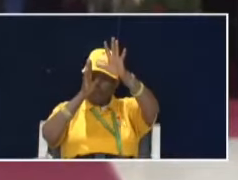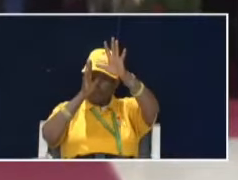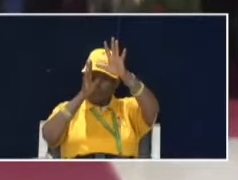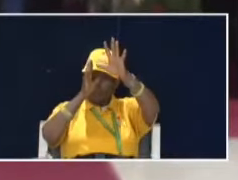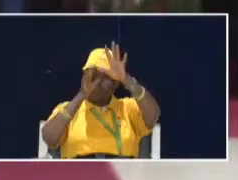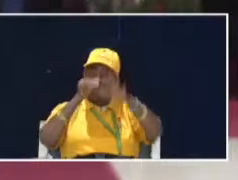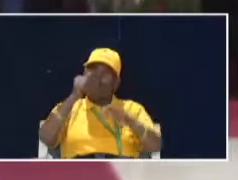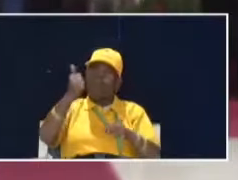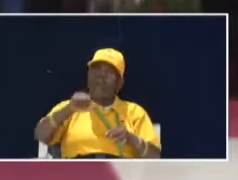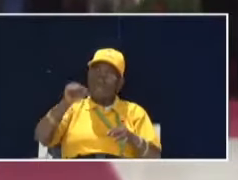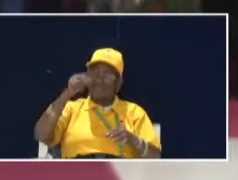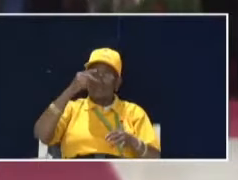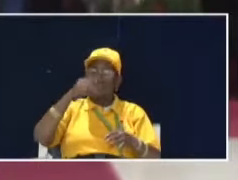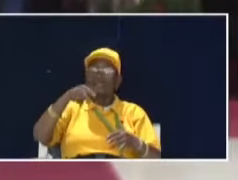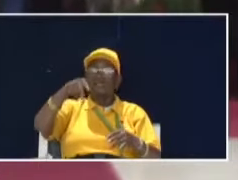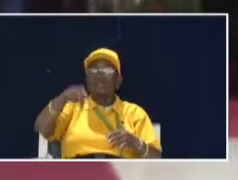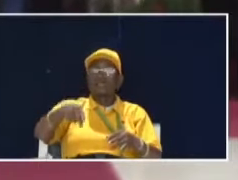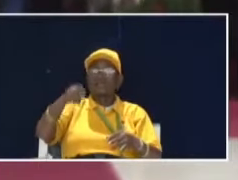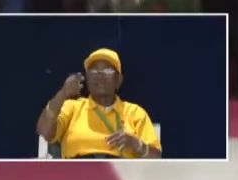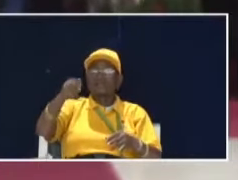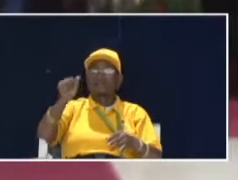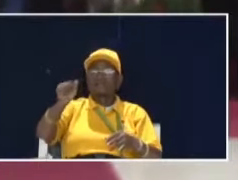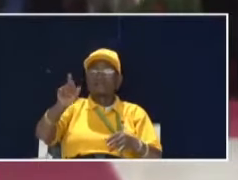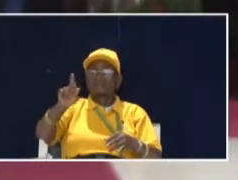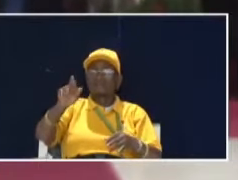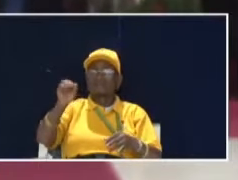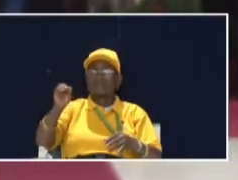any Pharaoh left in my life,